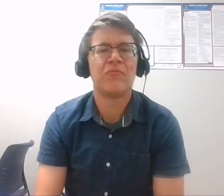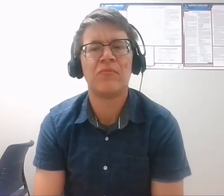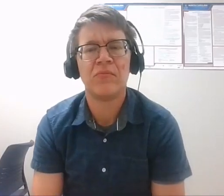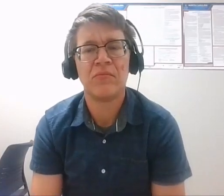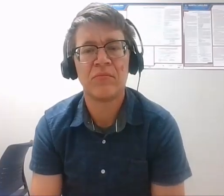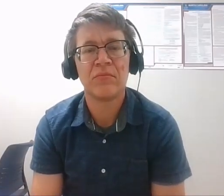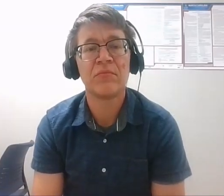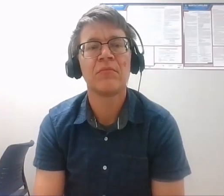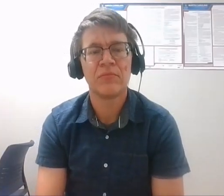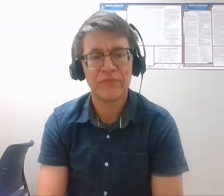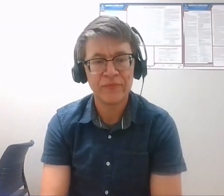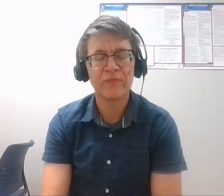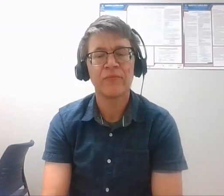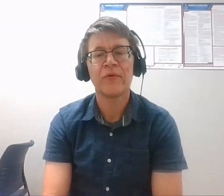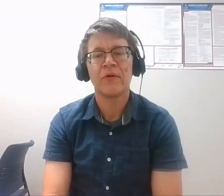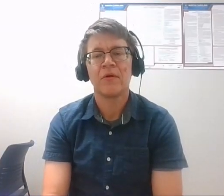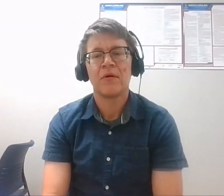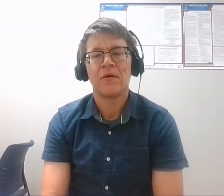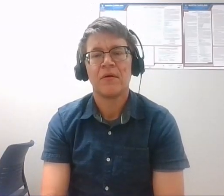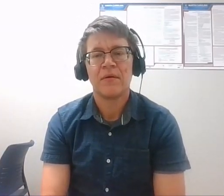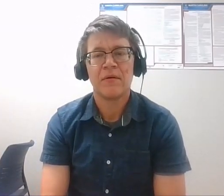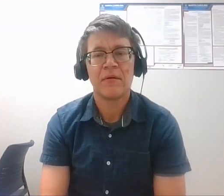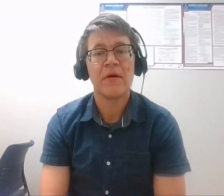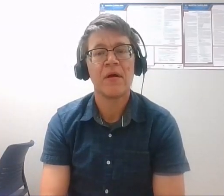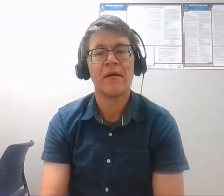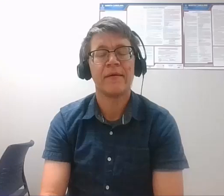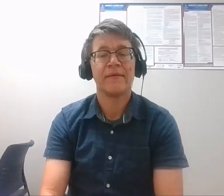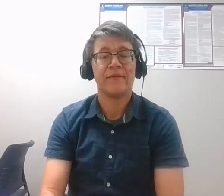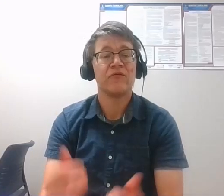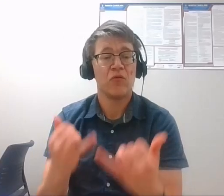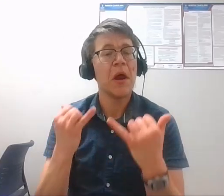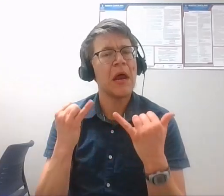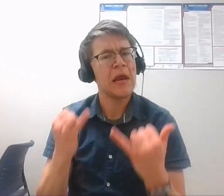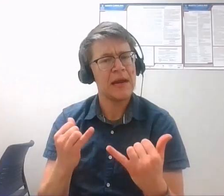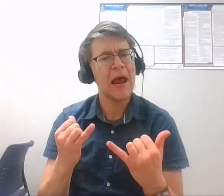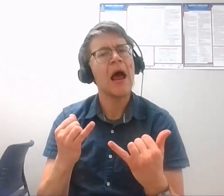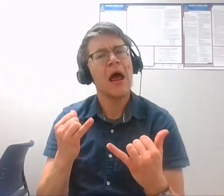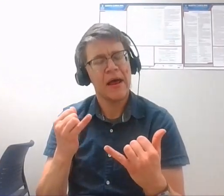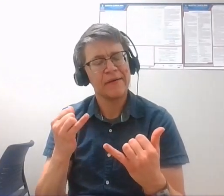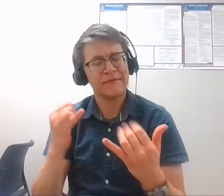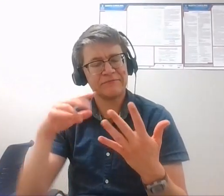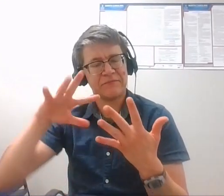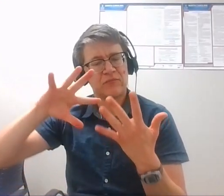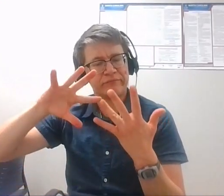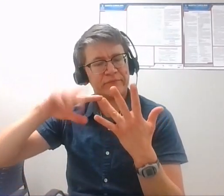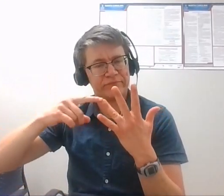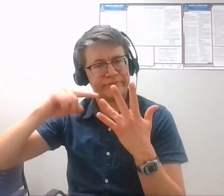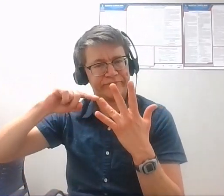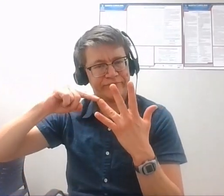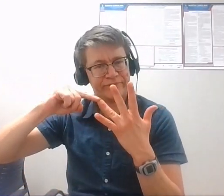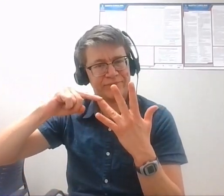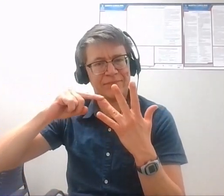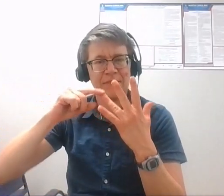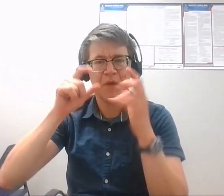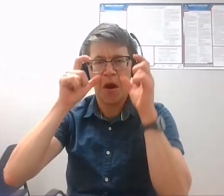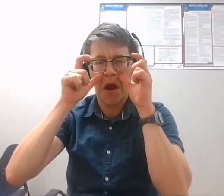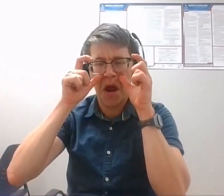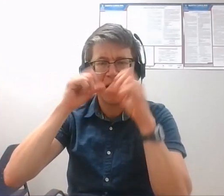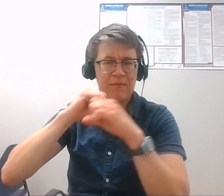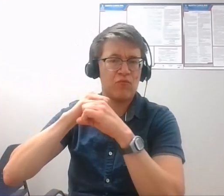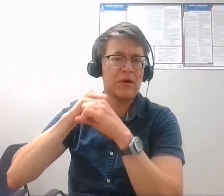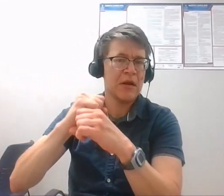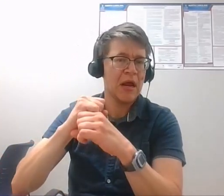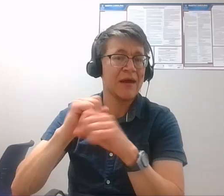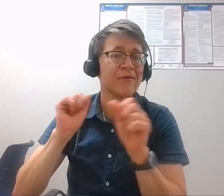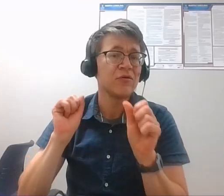If the respiratory protection you selected does not have attached eye protection, eyewear should be selected next. Protective eyewear might